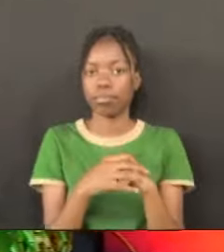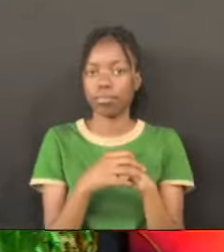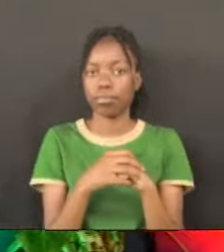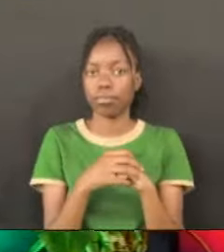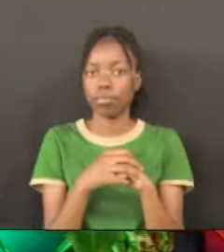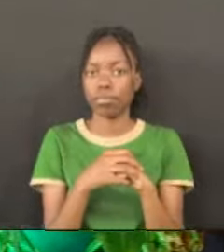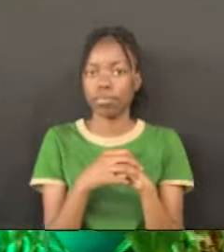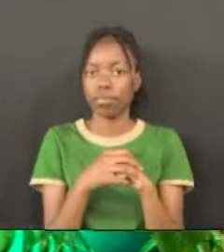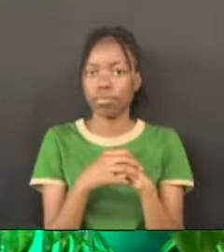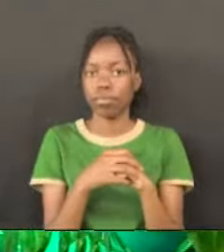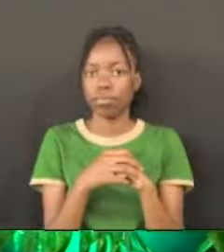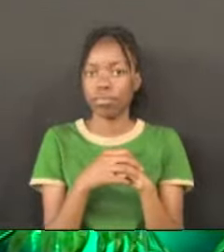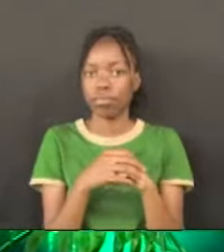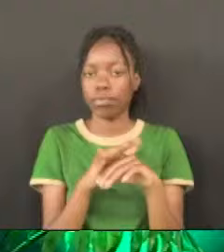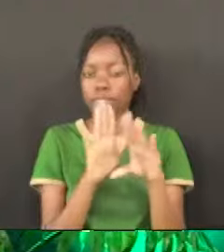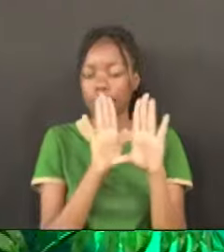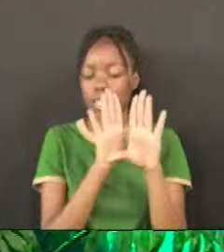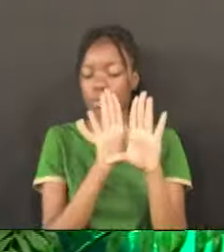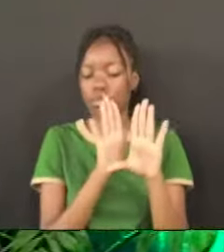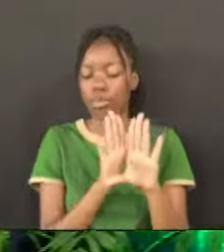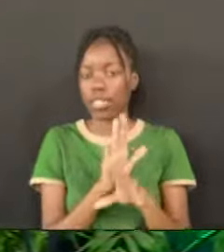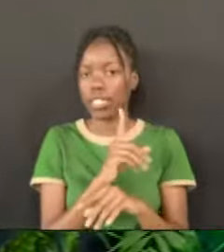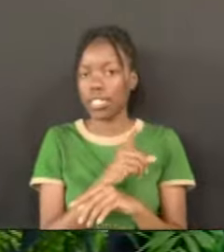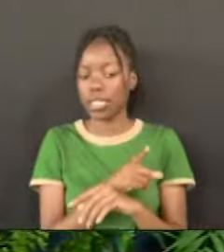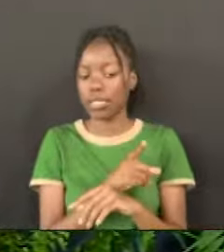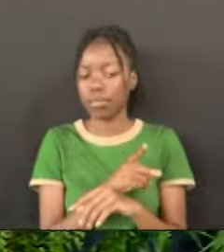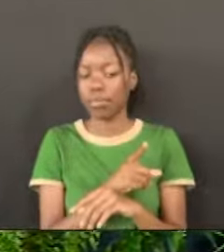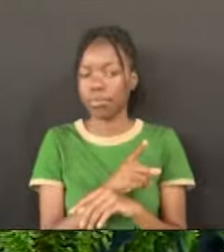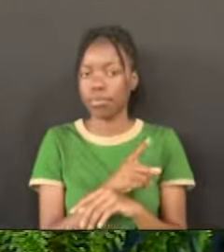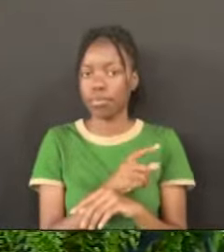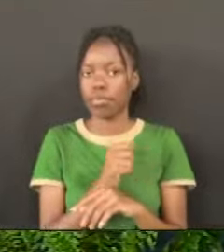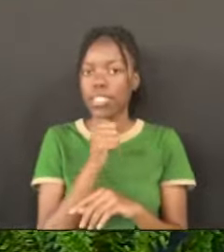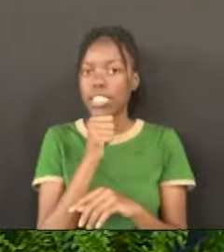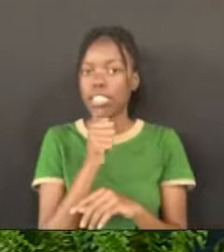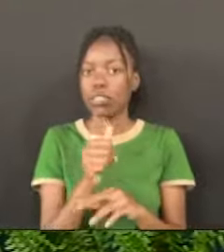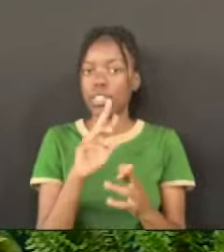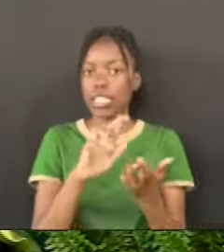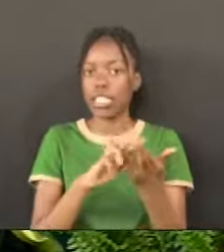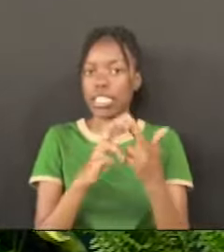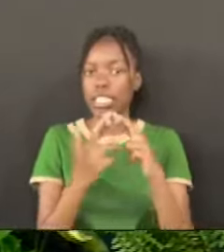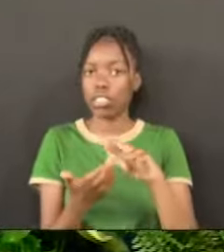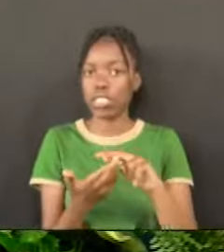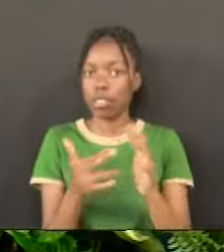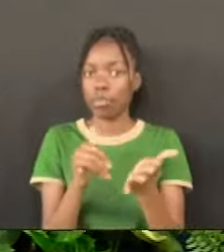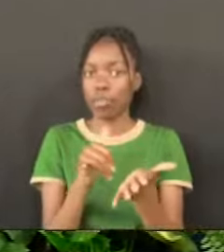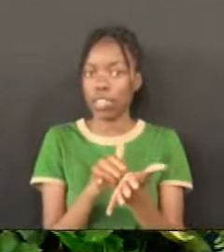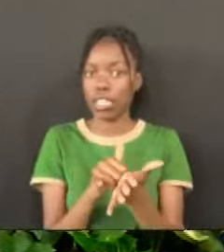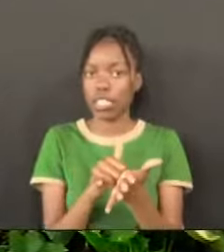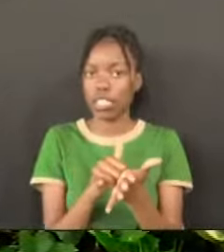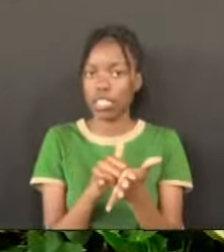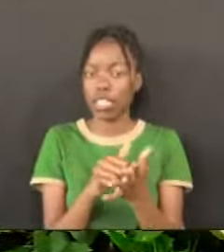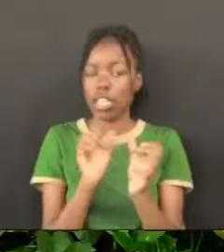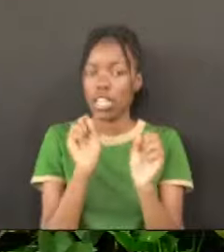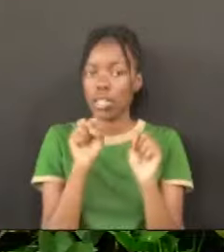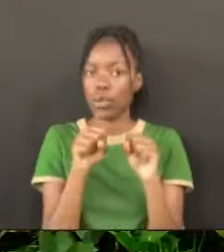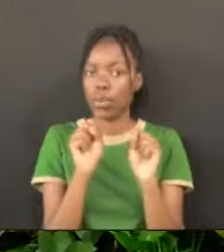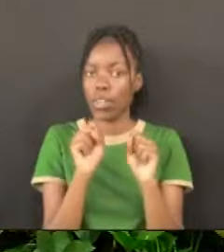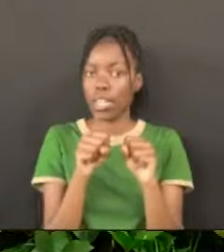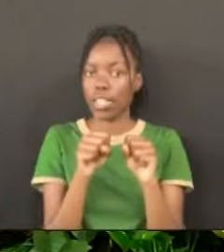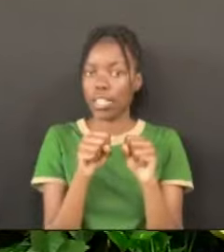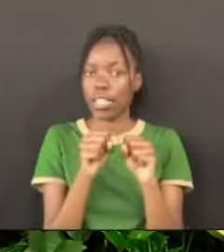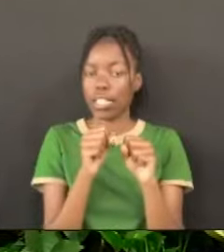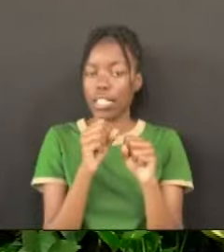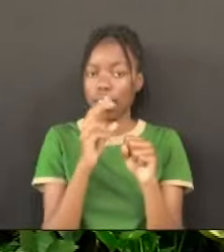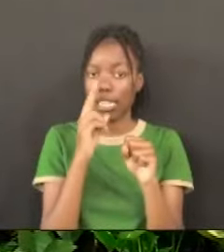very critical. It's not a relationship that you can joke around